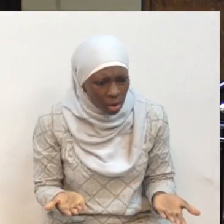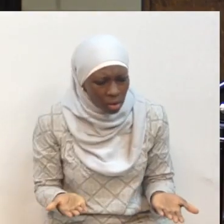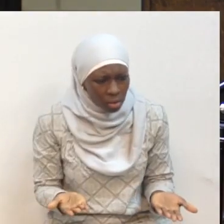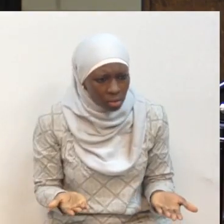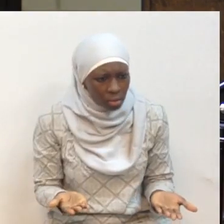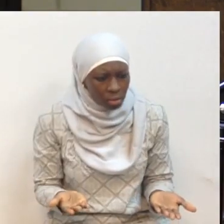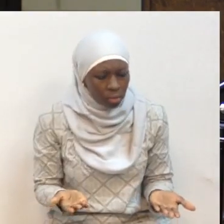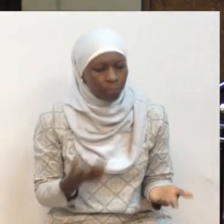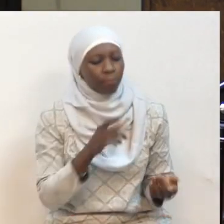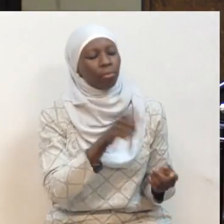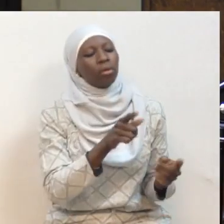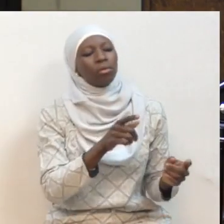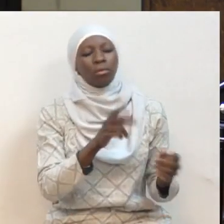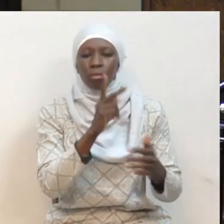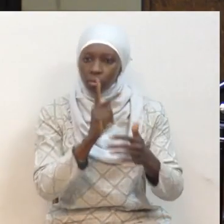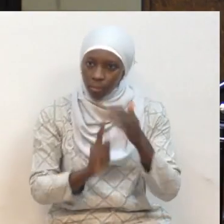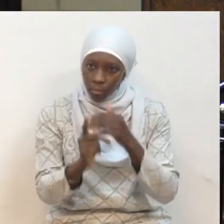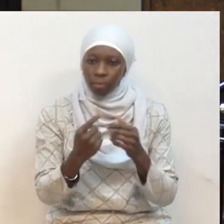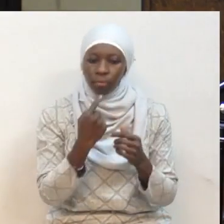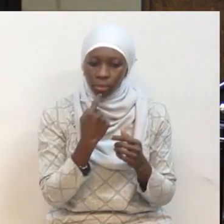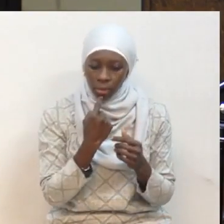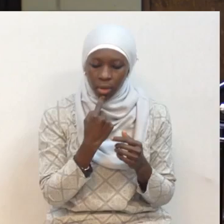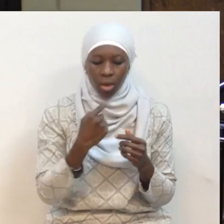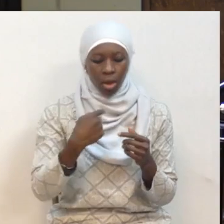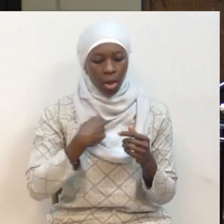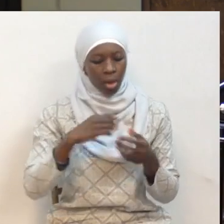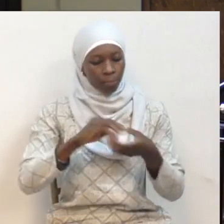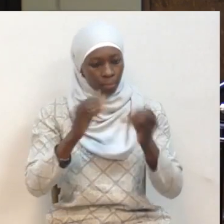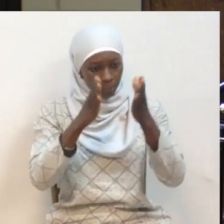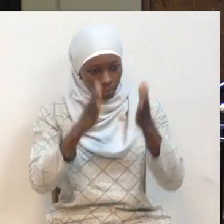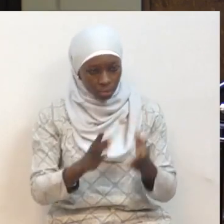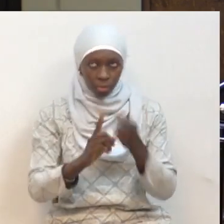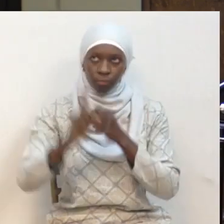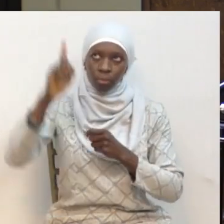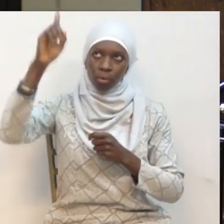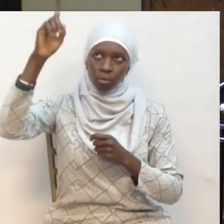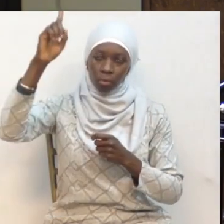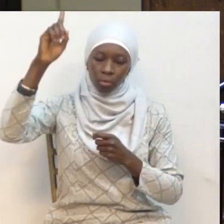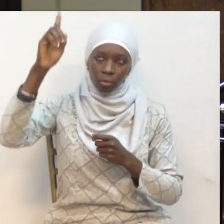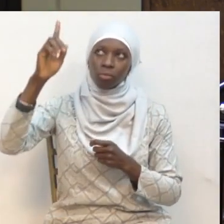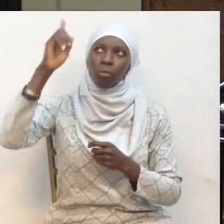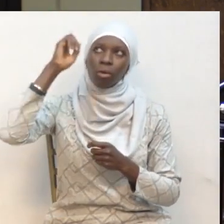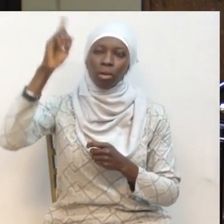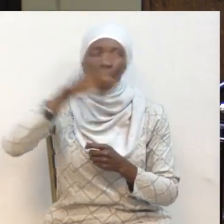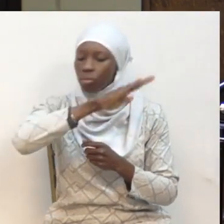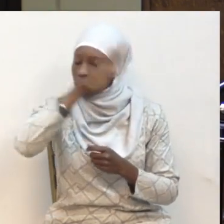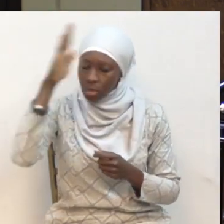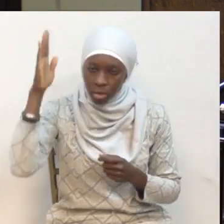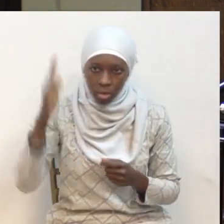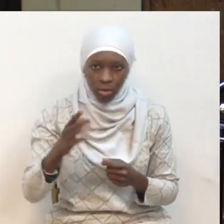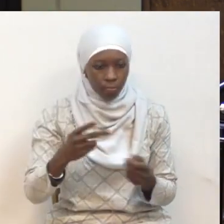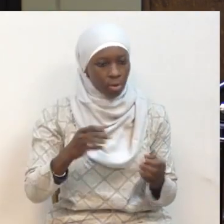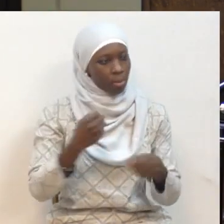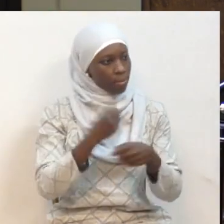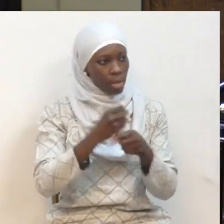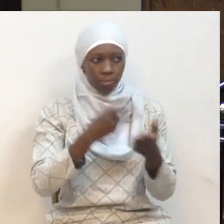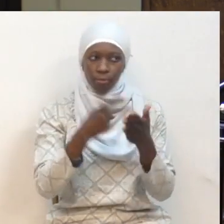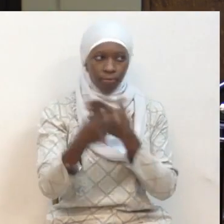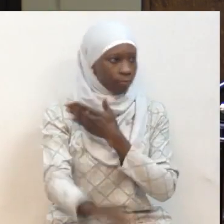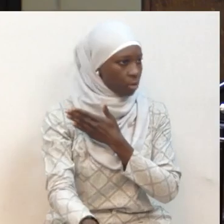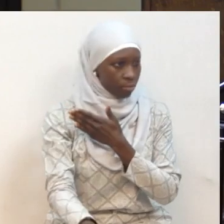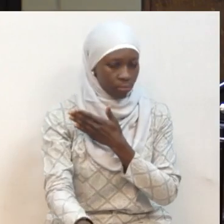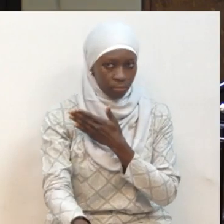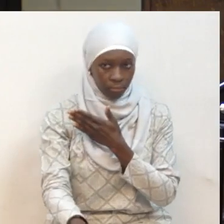Allah. Allah will never let me down. He executed the divine guidance despite